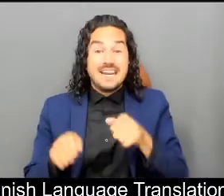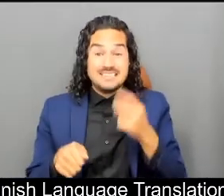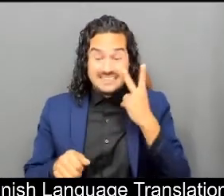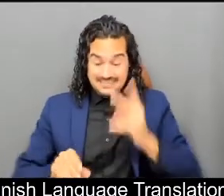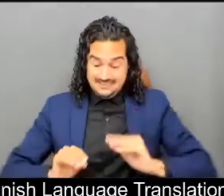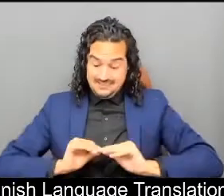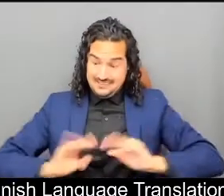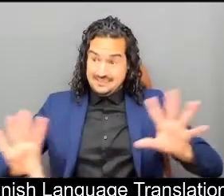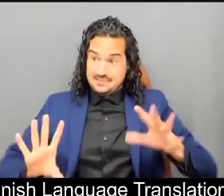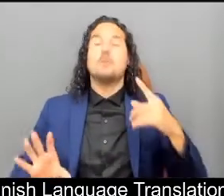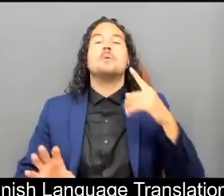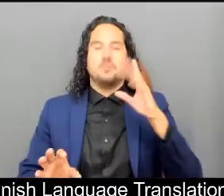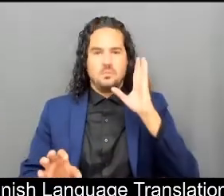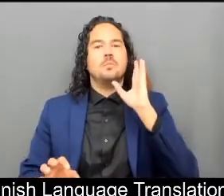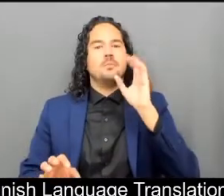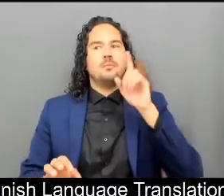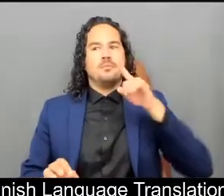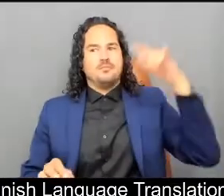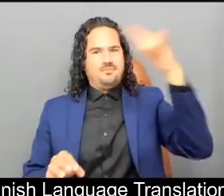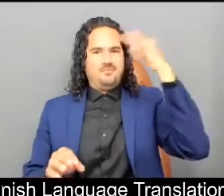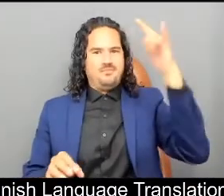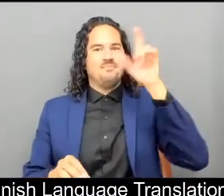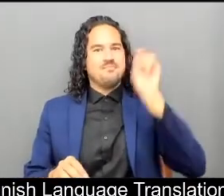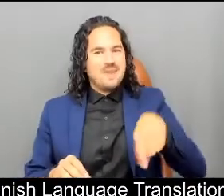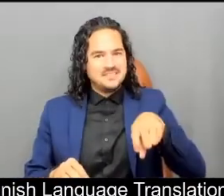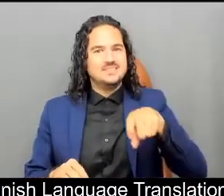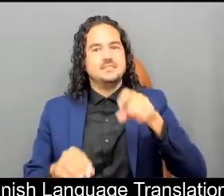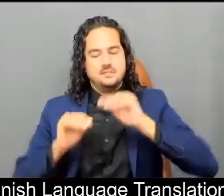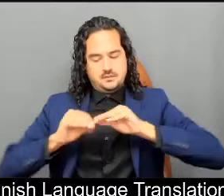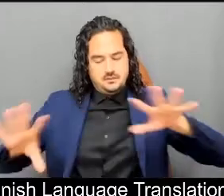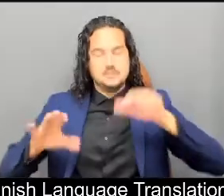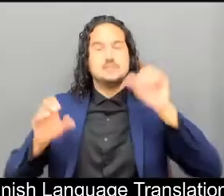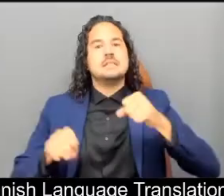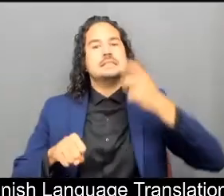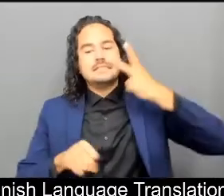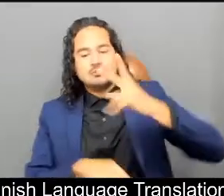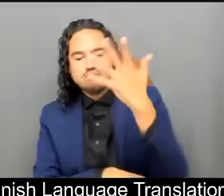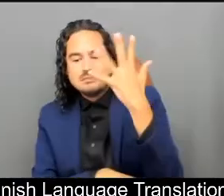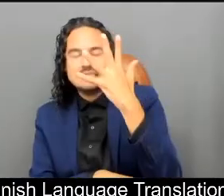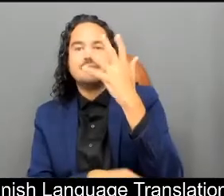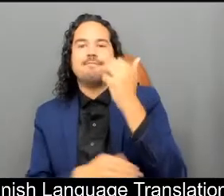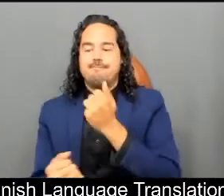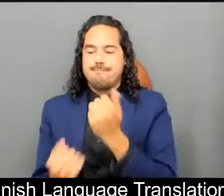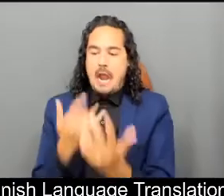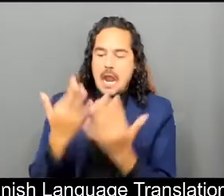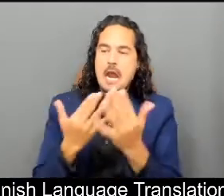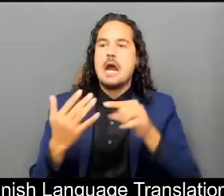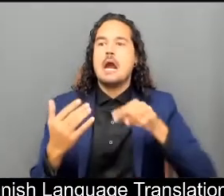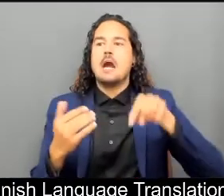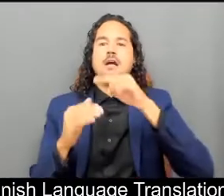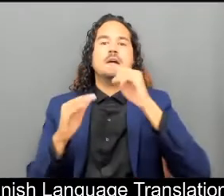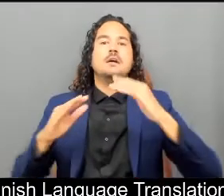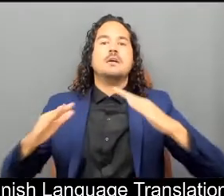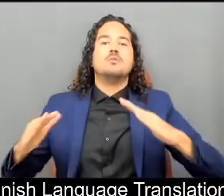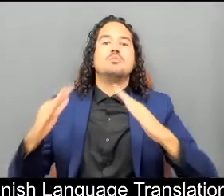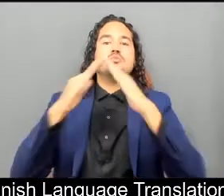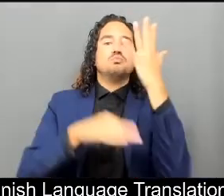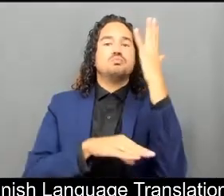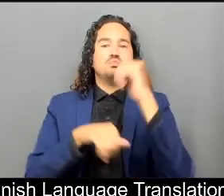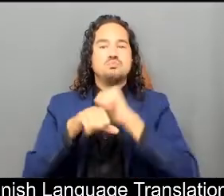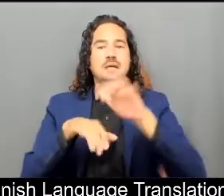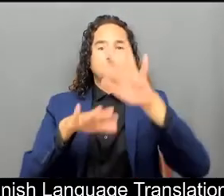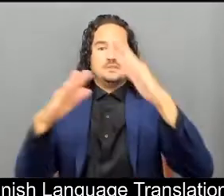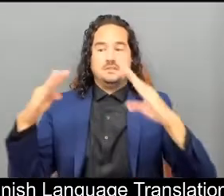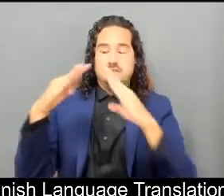tops, trees, snags that are hiding in the fog or the clouds, and if they can't see those things, then we cannot operate under that